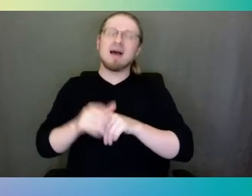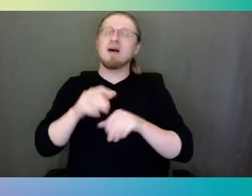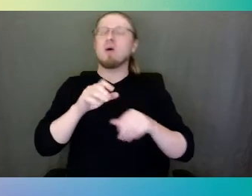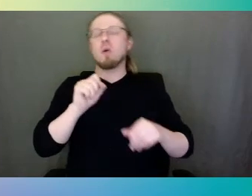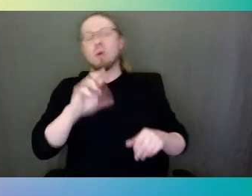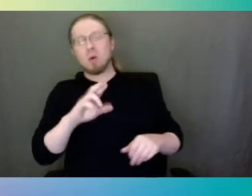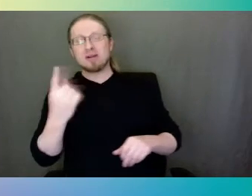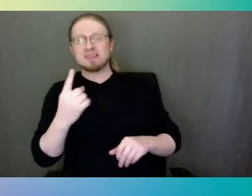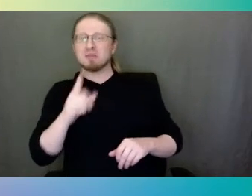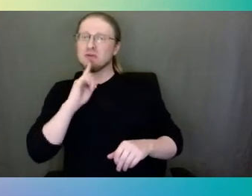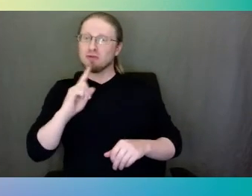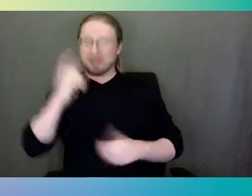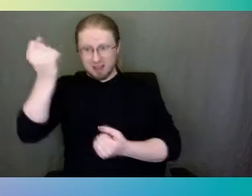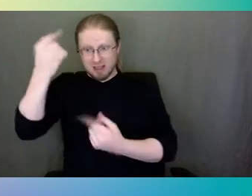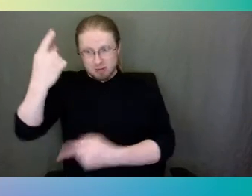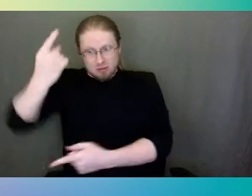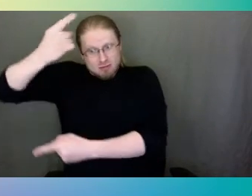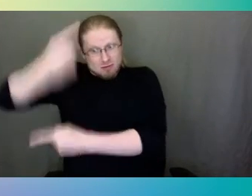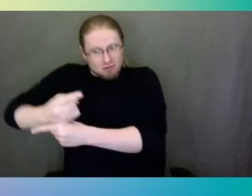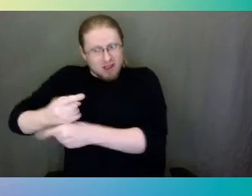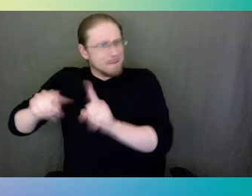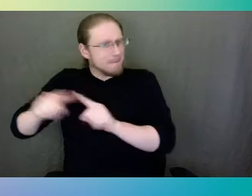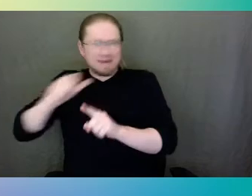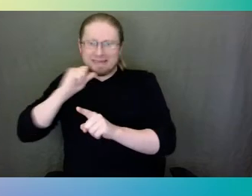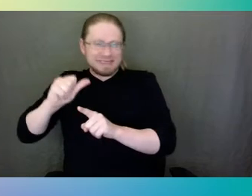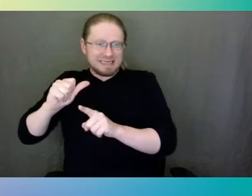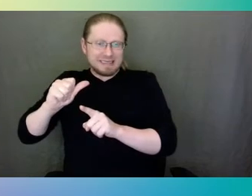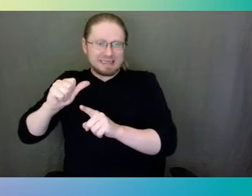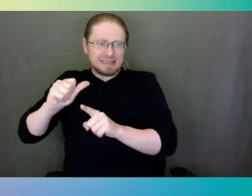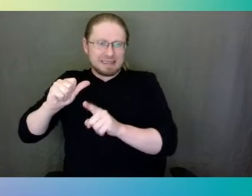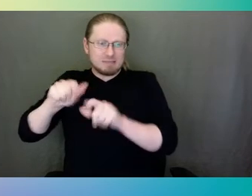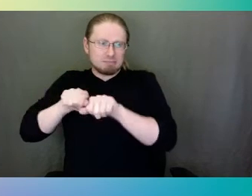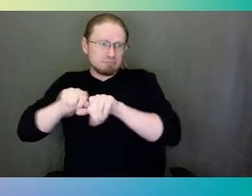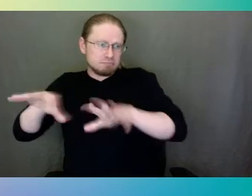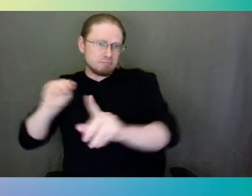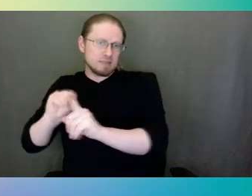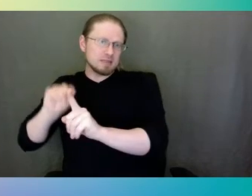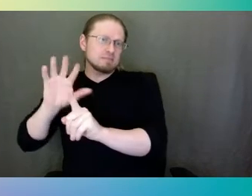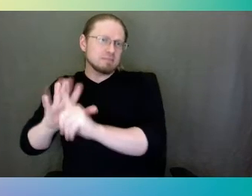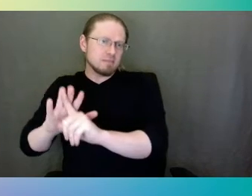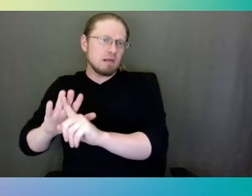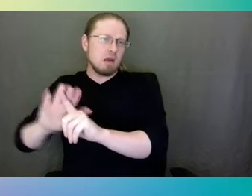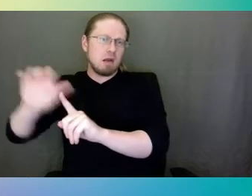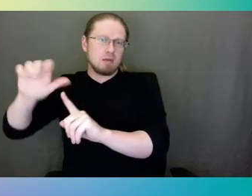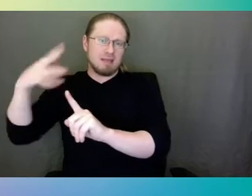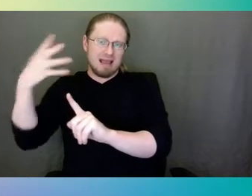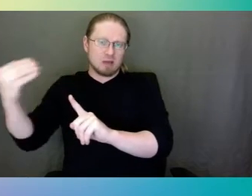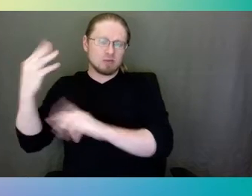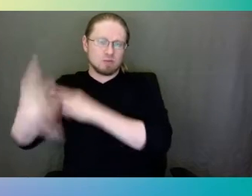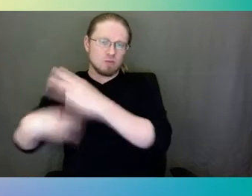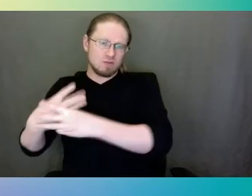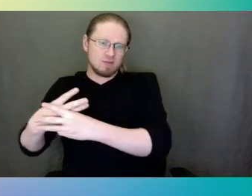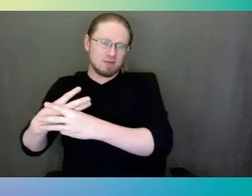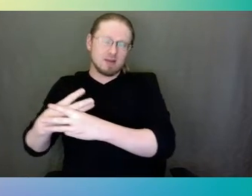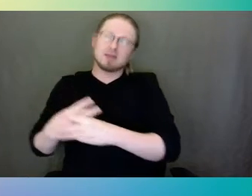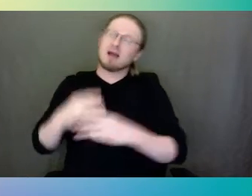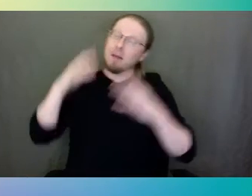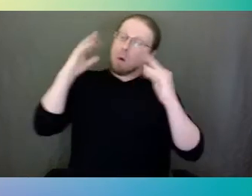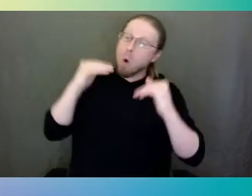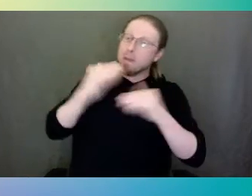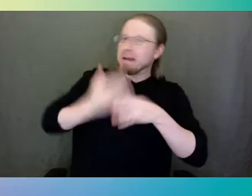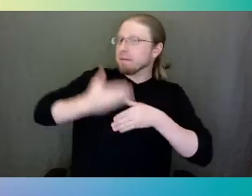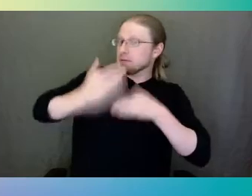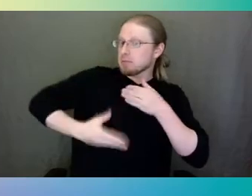those things are frustrating, but you're going to hear just a couple of those stories today. But I'm hoping that in the end, possibly Ed and I getting